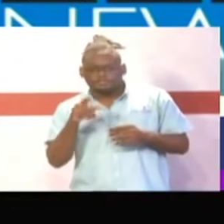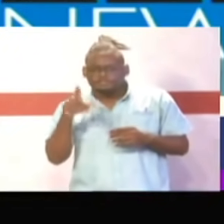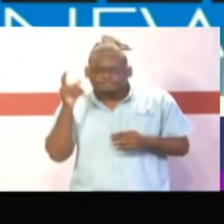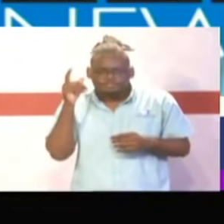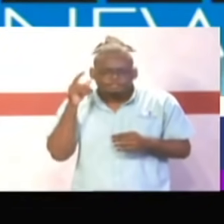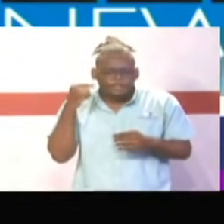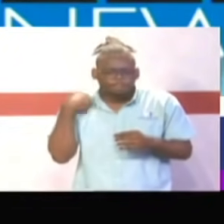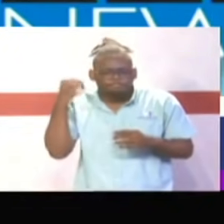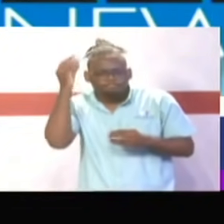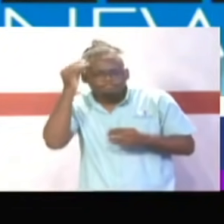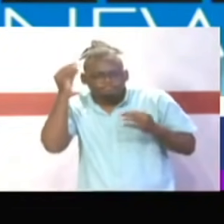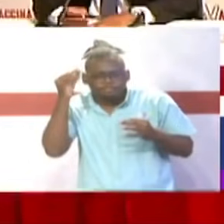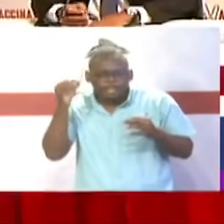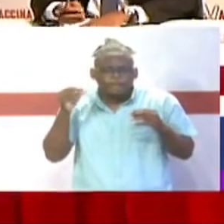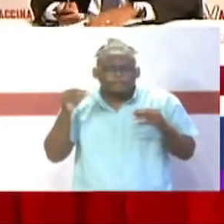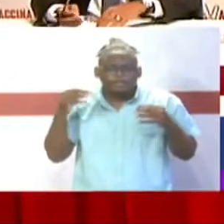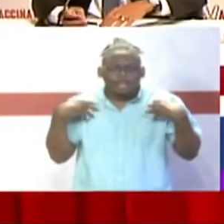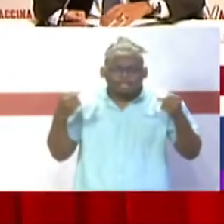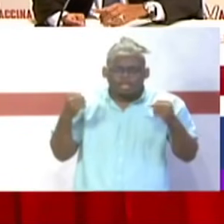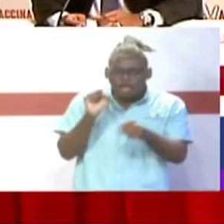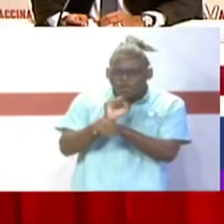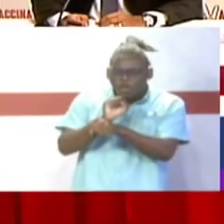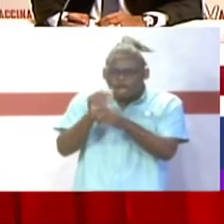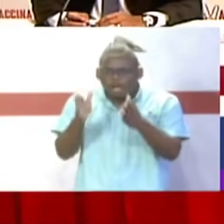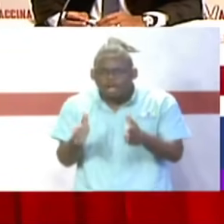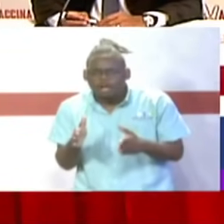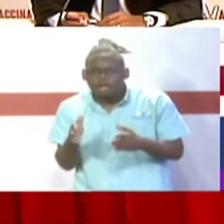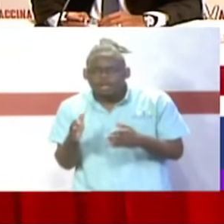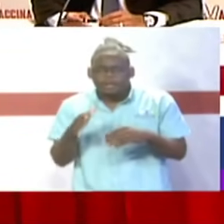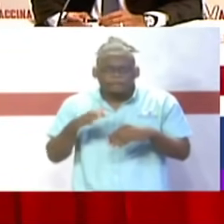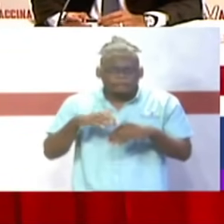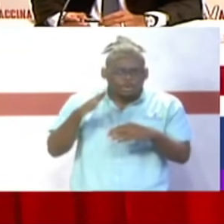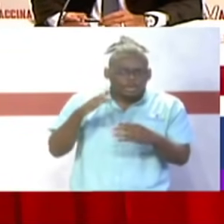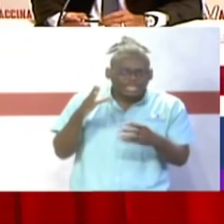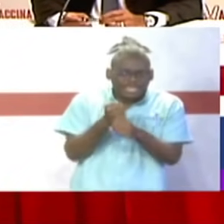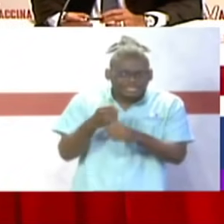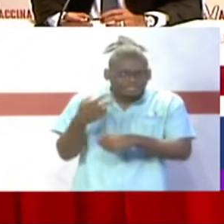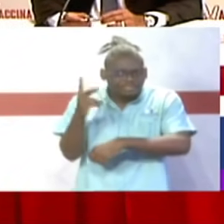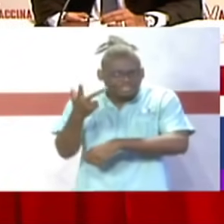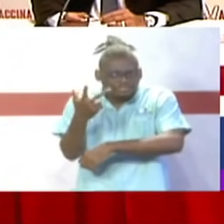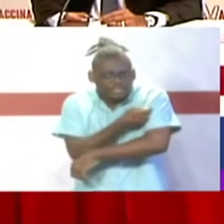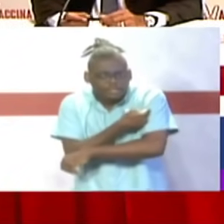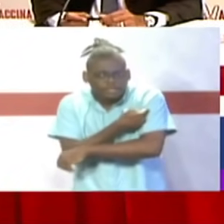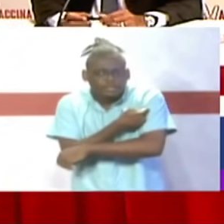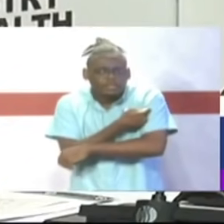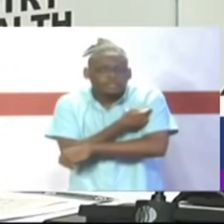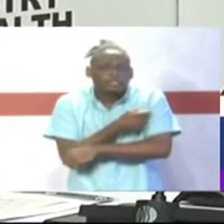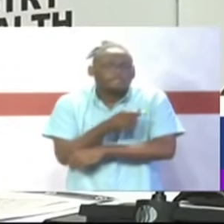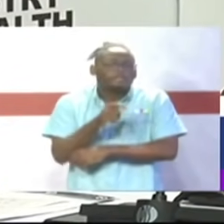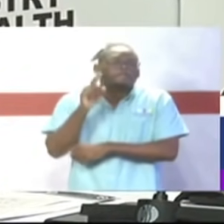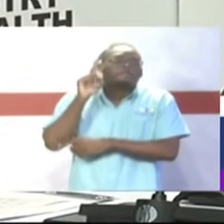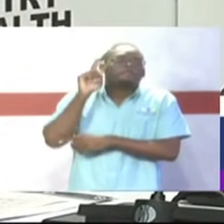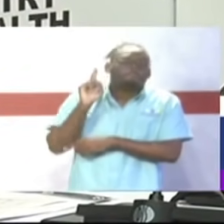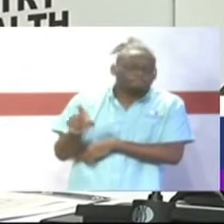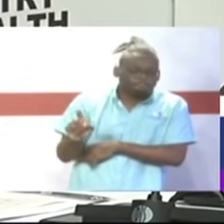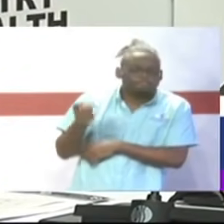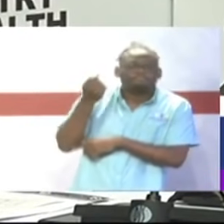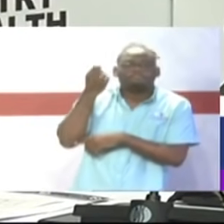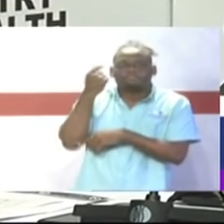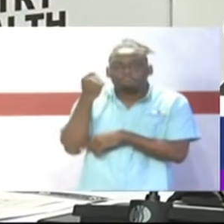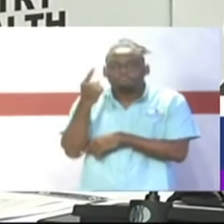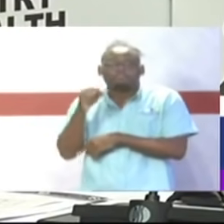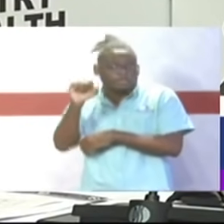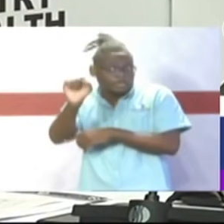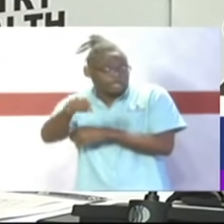I can take both of them. Okay. Yeah, so if I could start with your healthcare worker question. Once your healthcare worker falls into the category as we defined